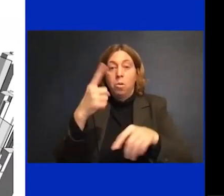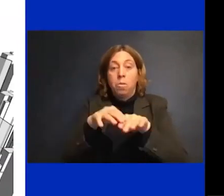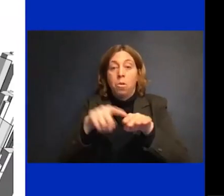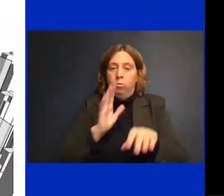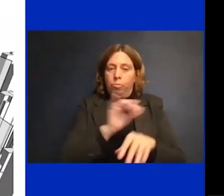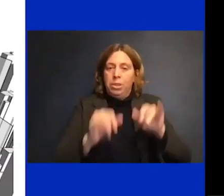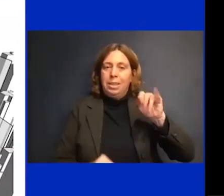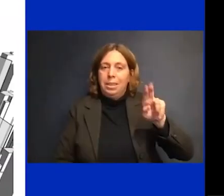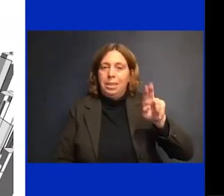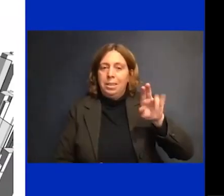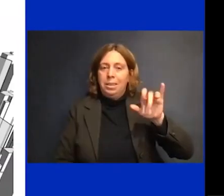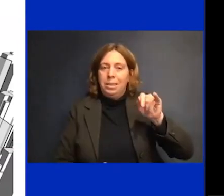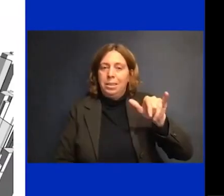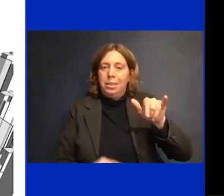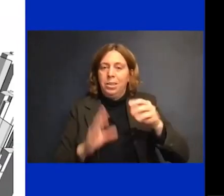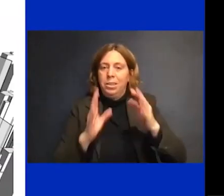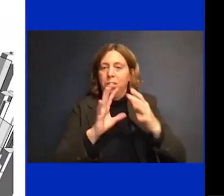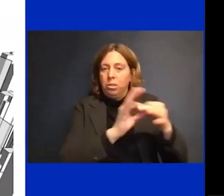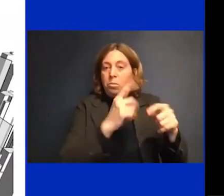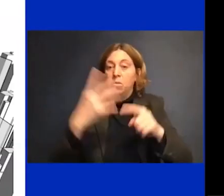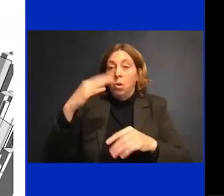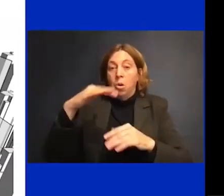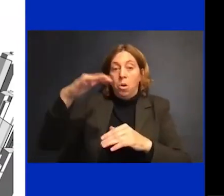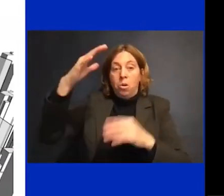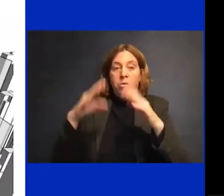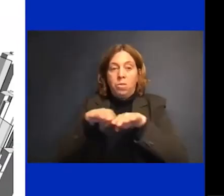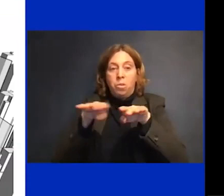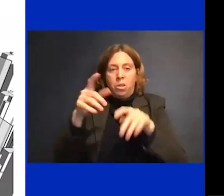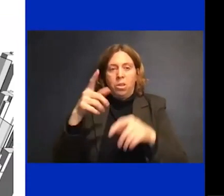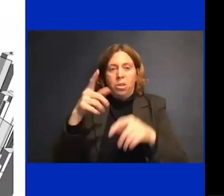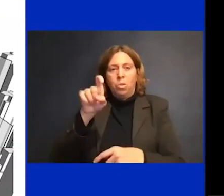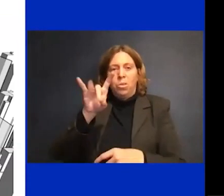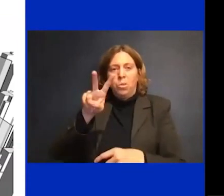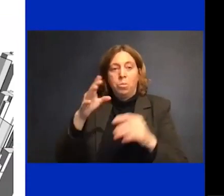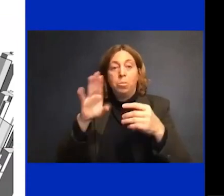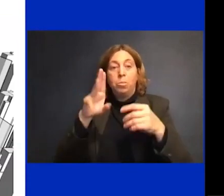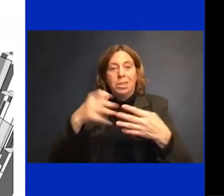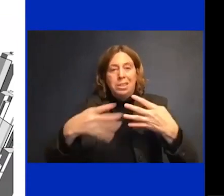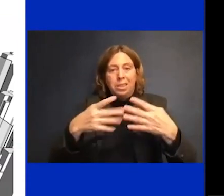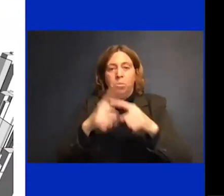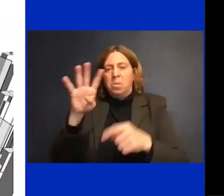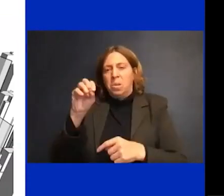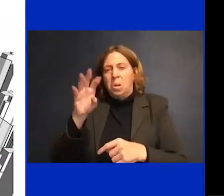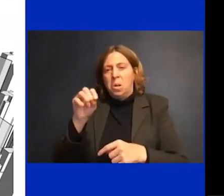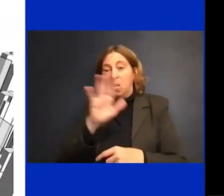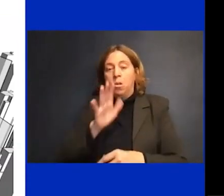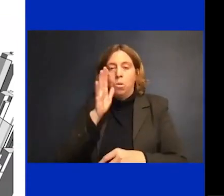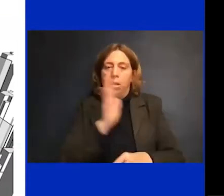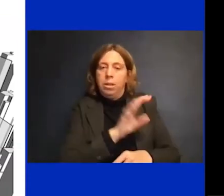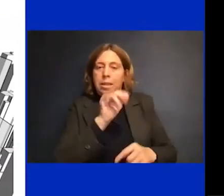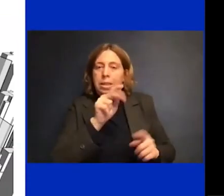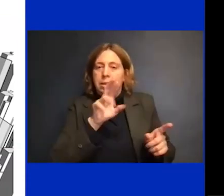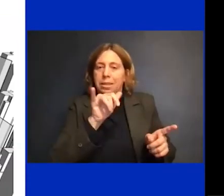1 floor for intercity buses, and 4 floors for regional commuter buses. 182 bus